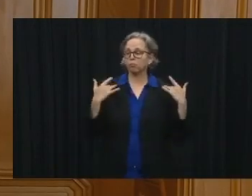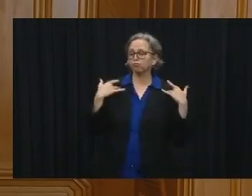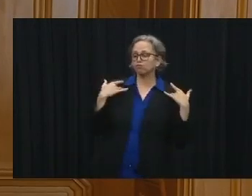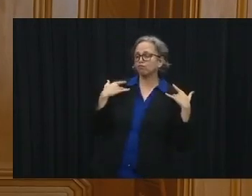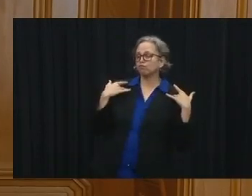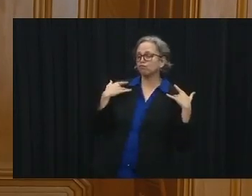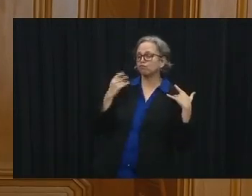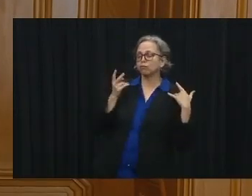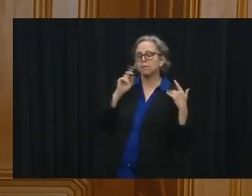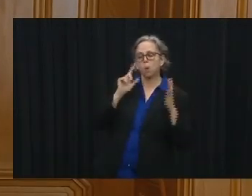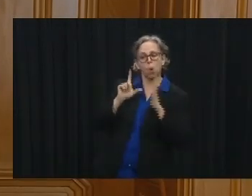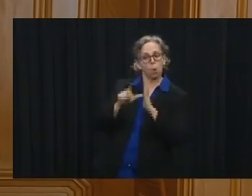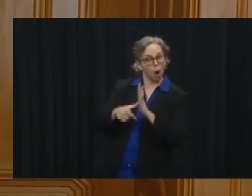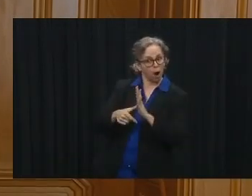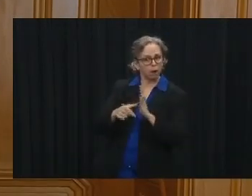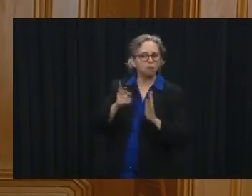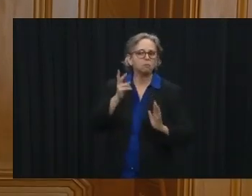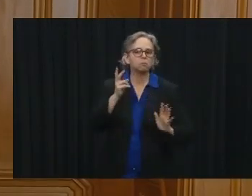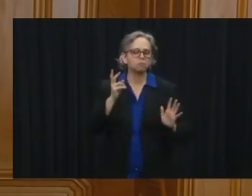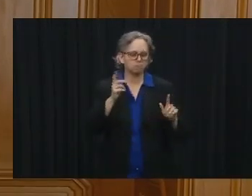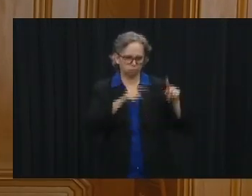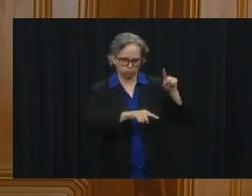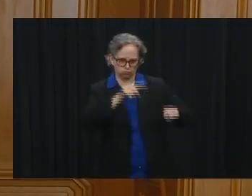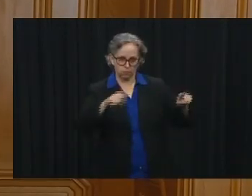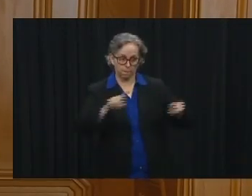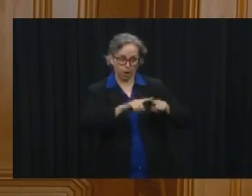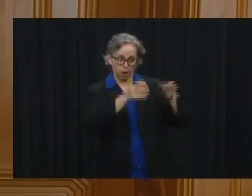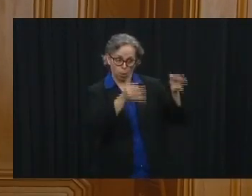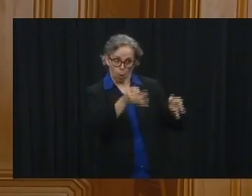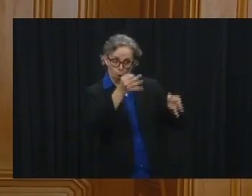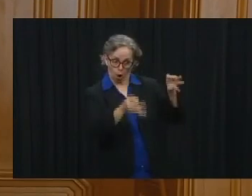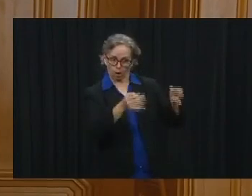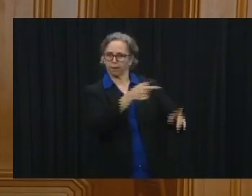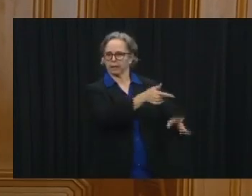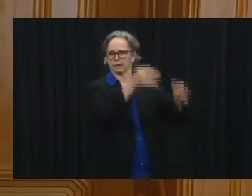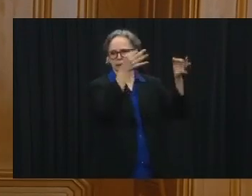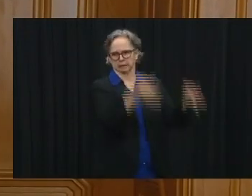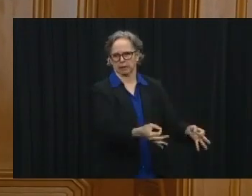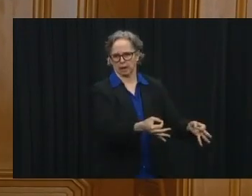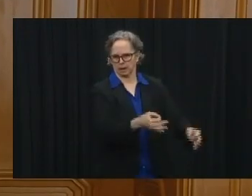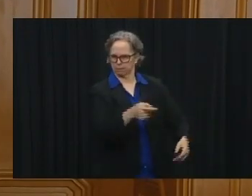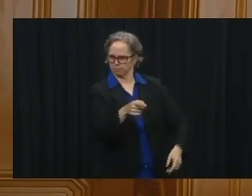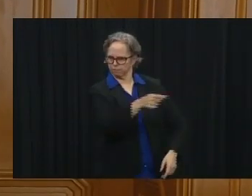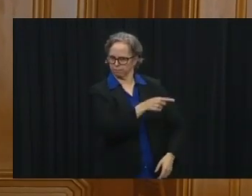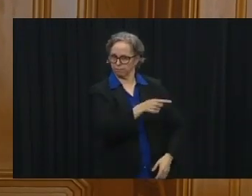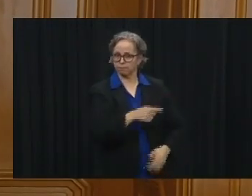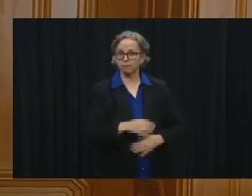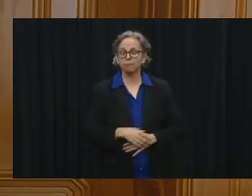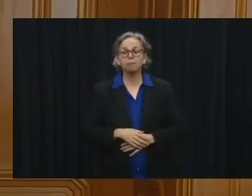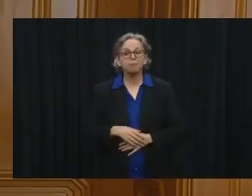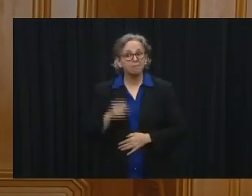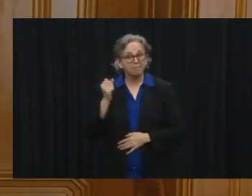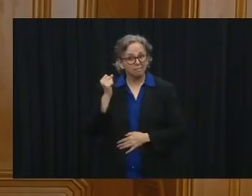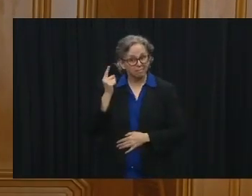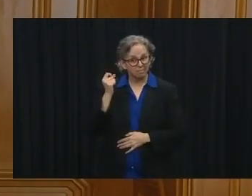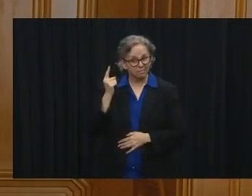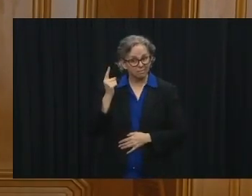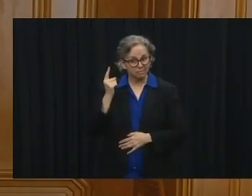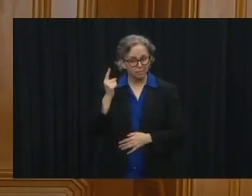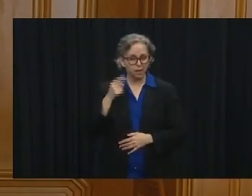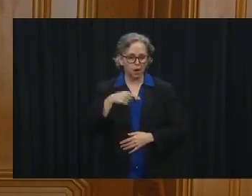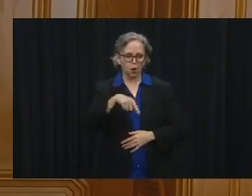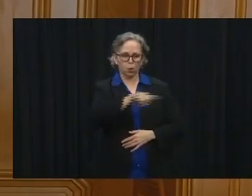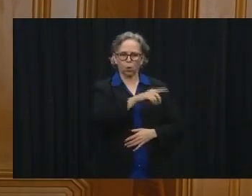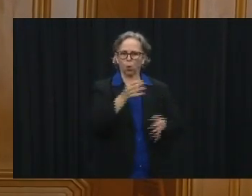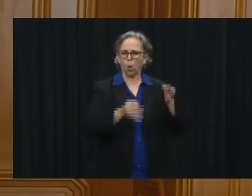that the courts have the flexibility and that they not be told exactly what to do, because you may have someone